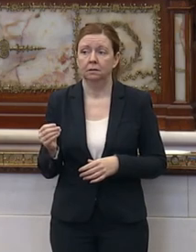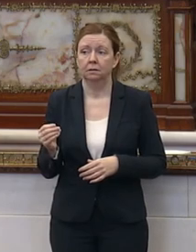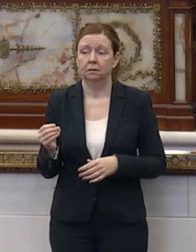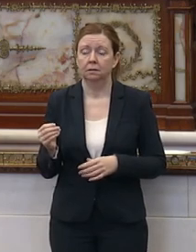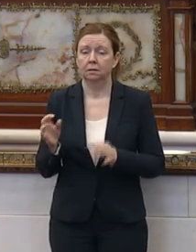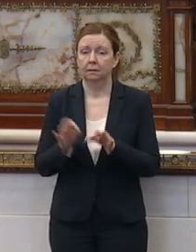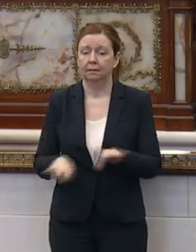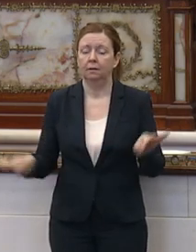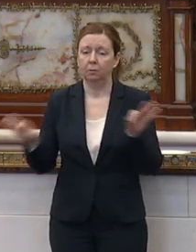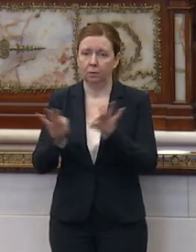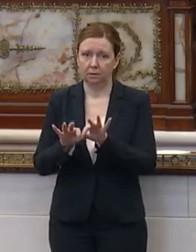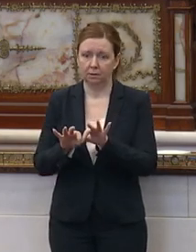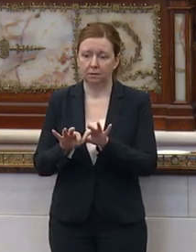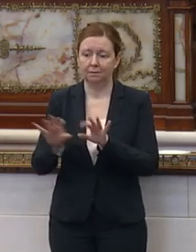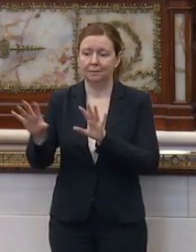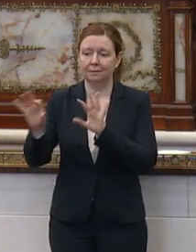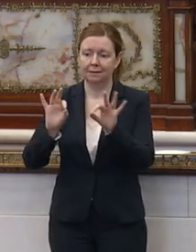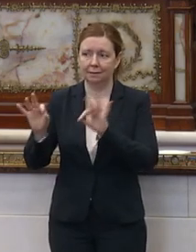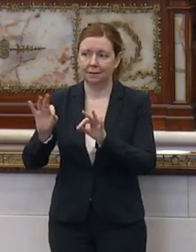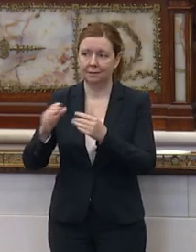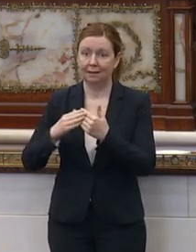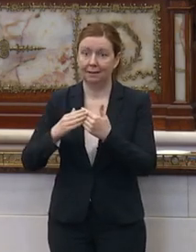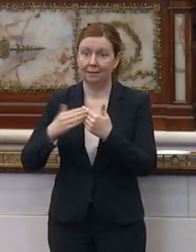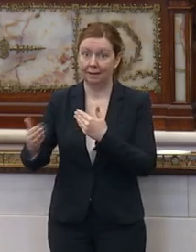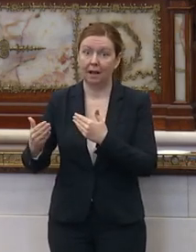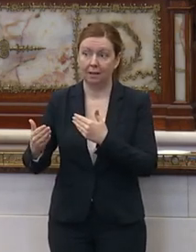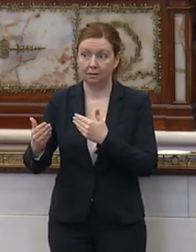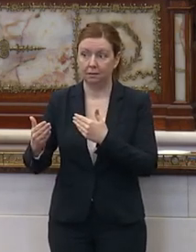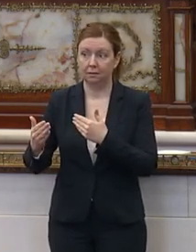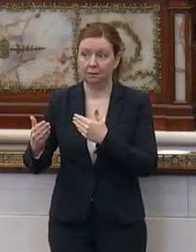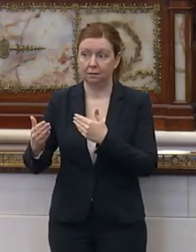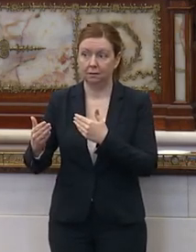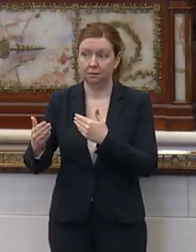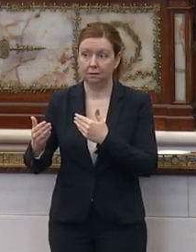the importance of selecting the next